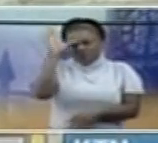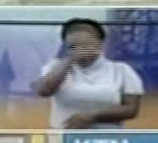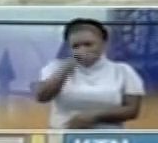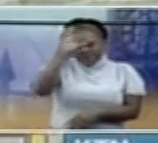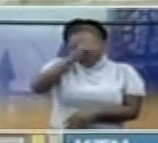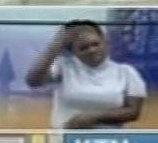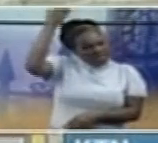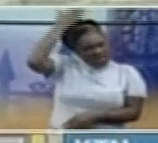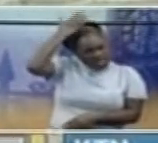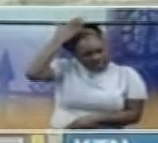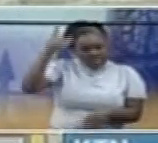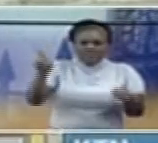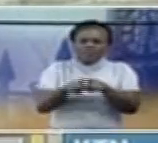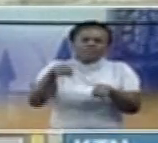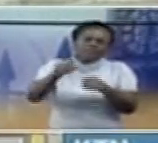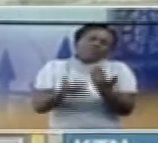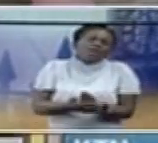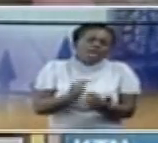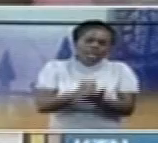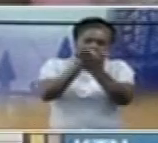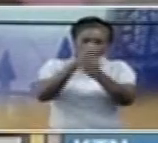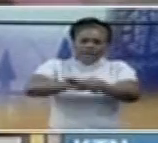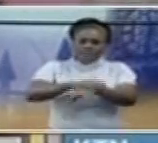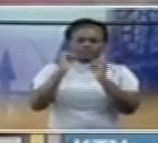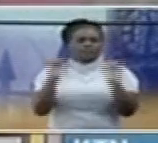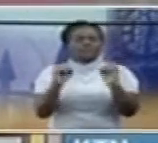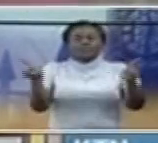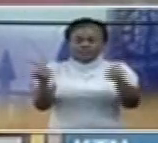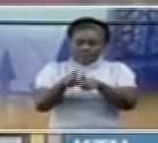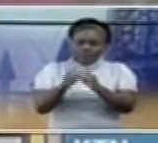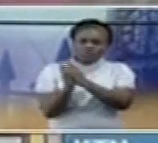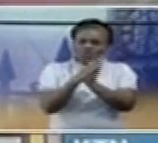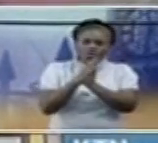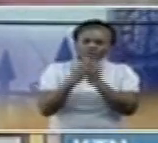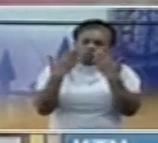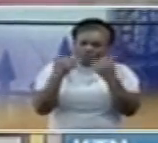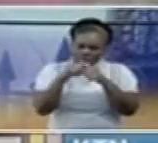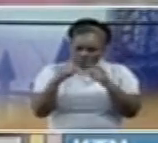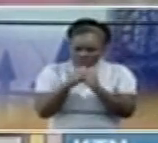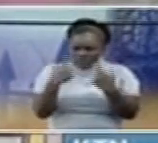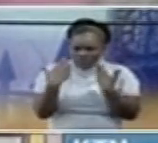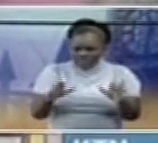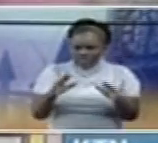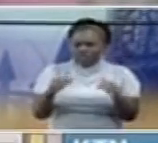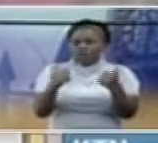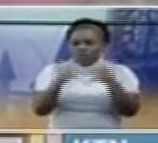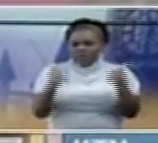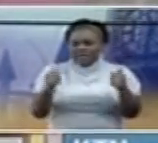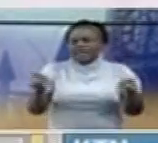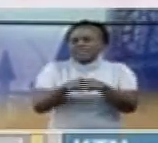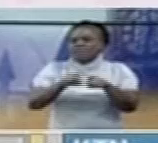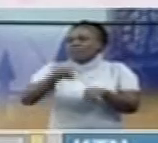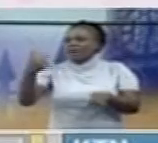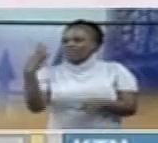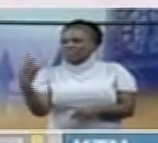wao kuna wengine wasaidiwi. While Phoebe's story had a happy ending, this was not the case for three other